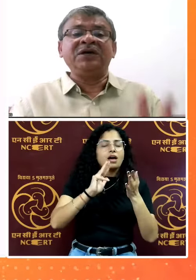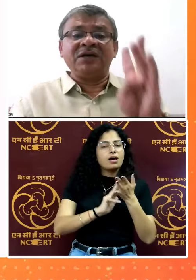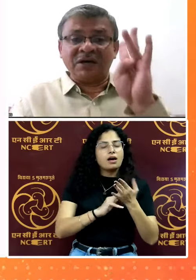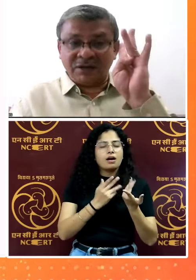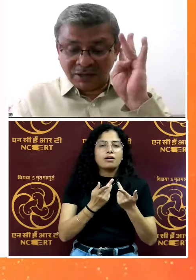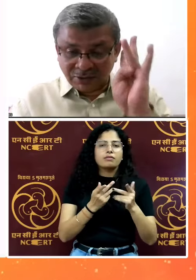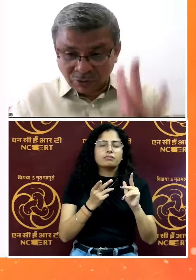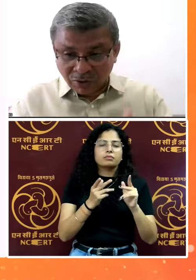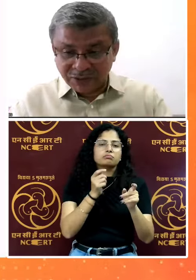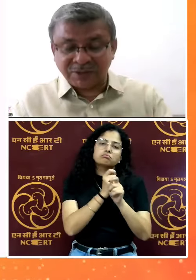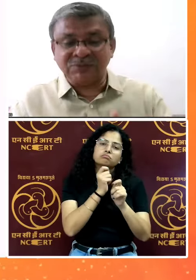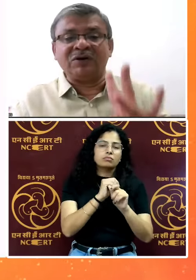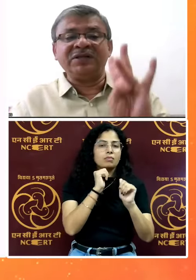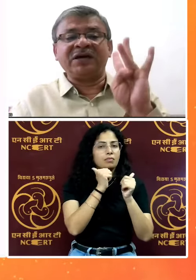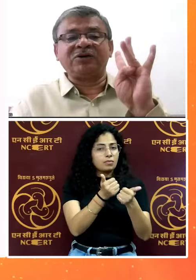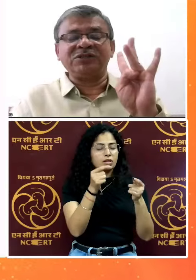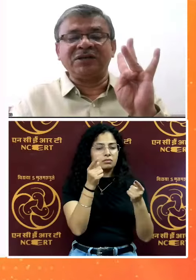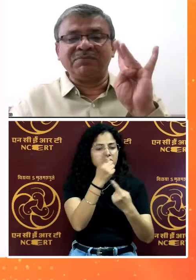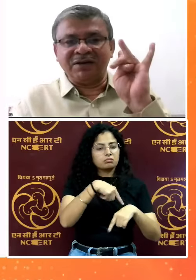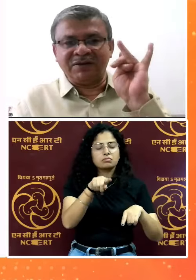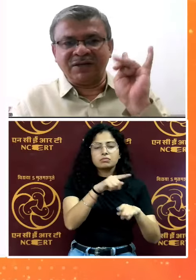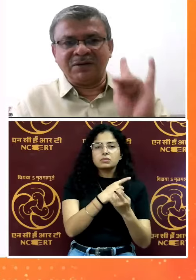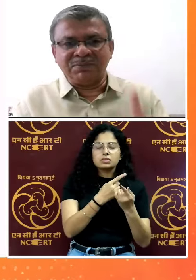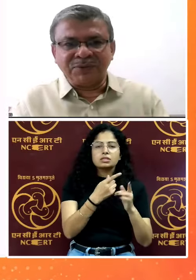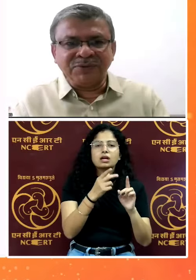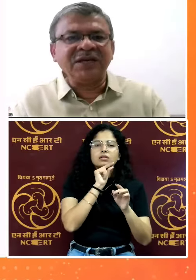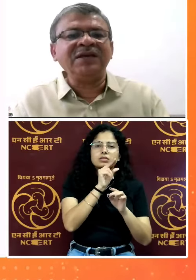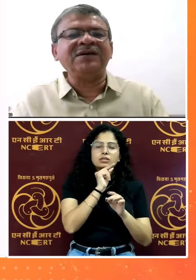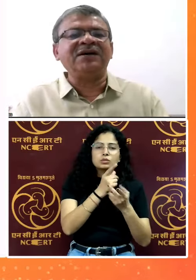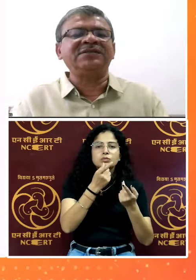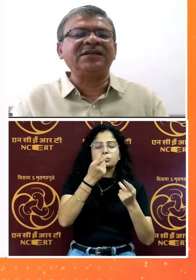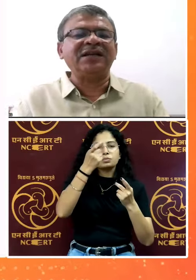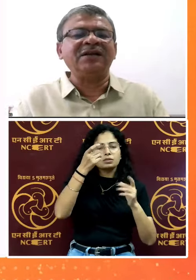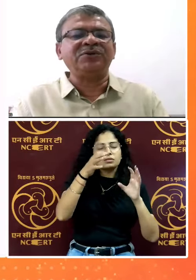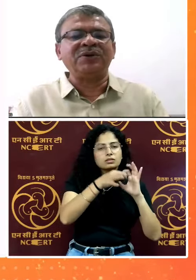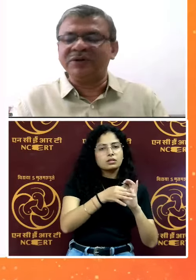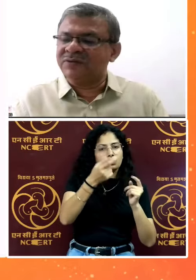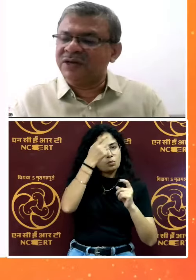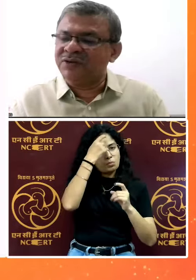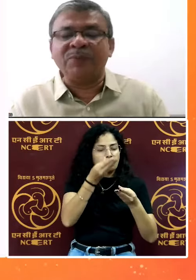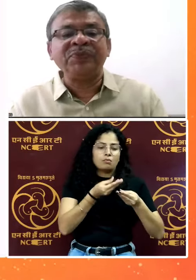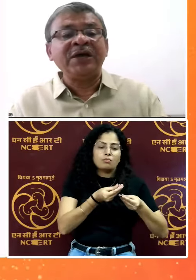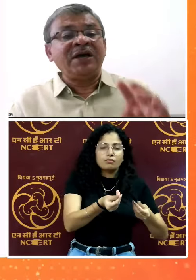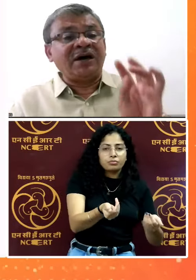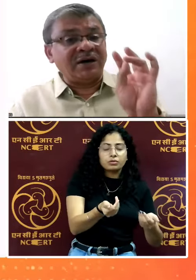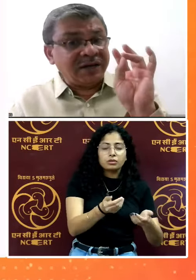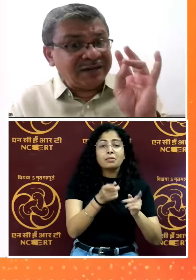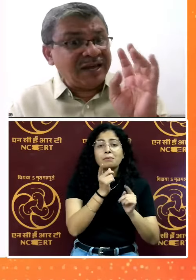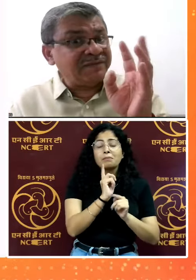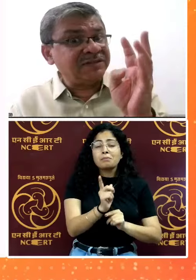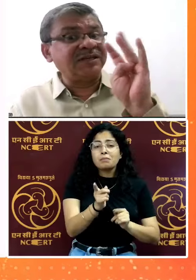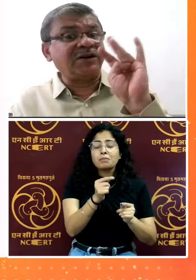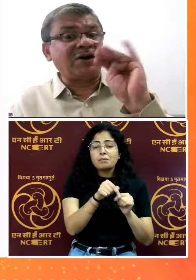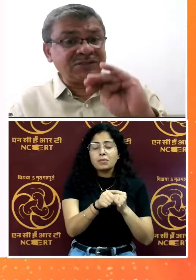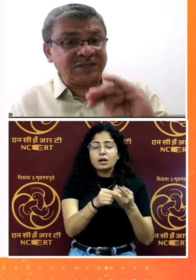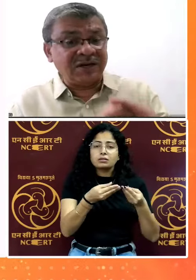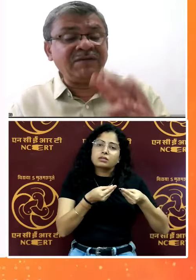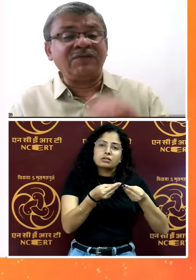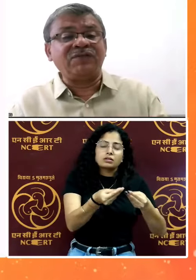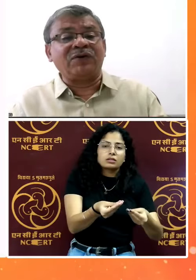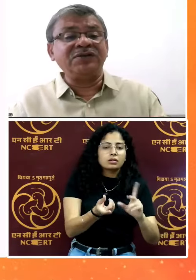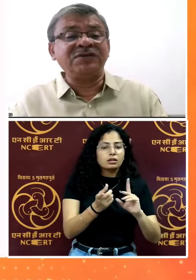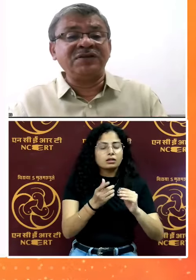doubt. It overcomes all the acoustic barriers. It improves the signal to noise ratio. It delivers a